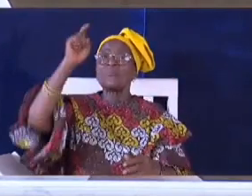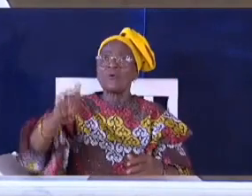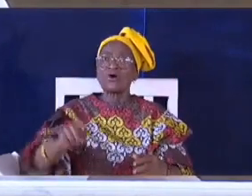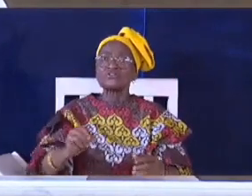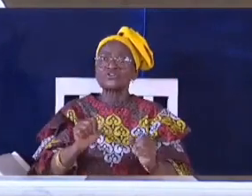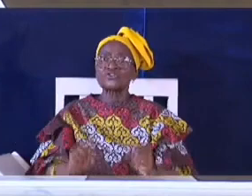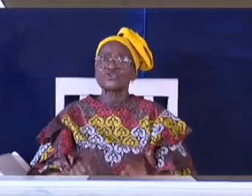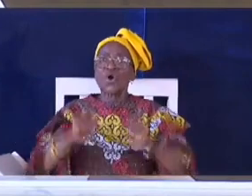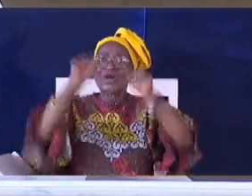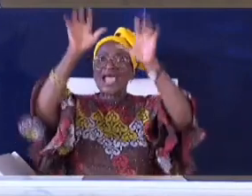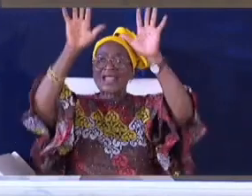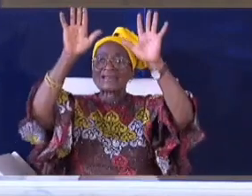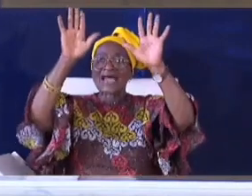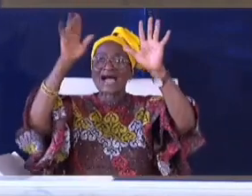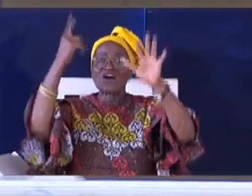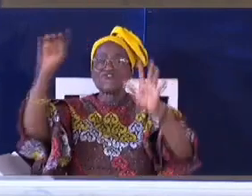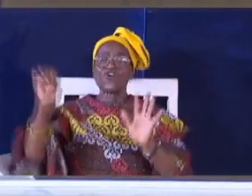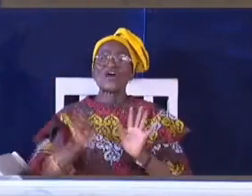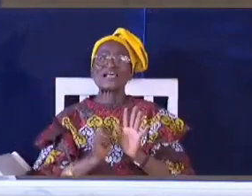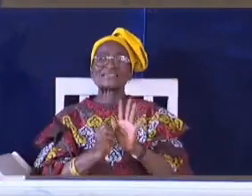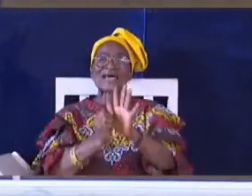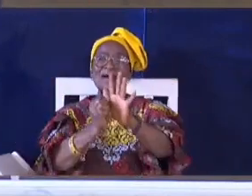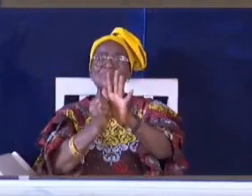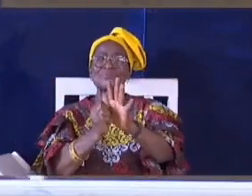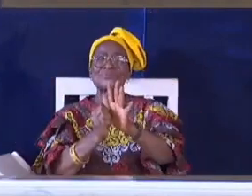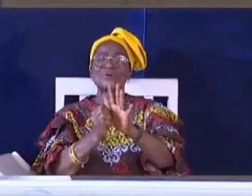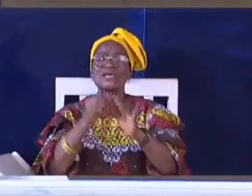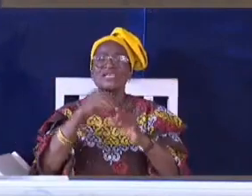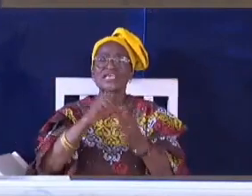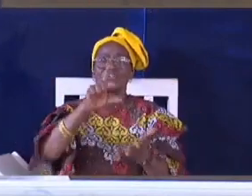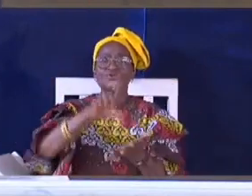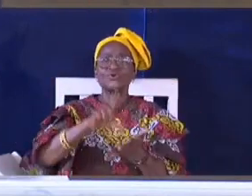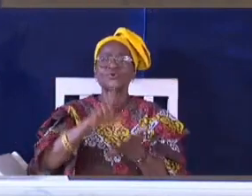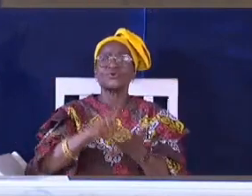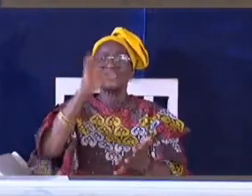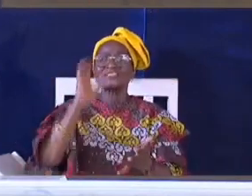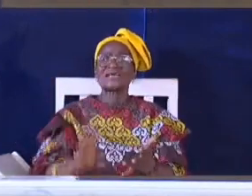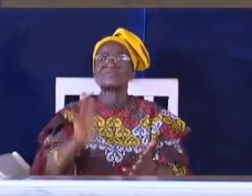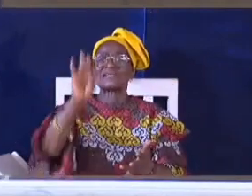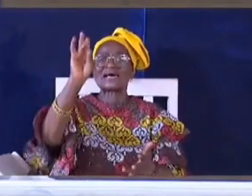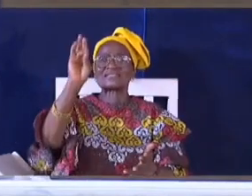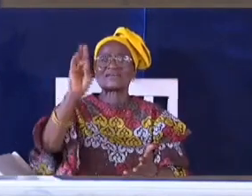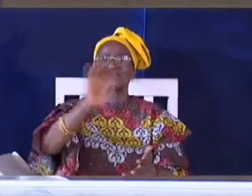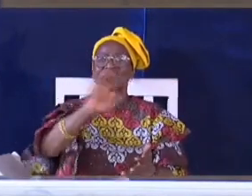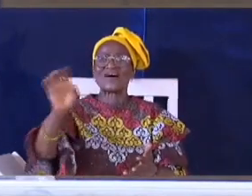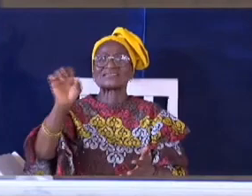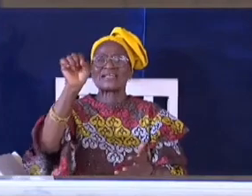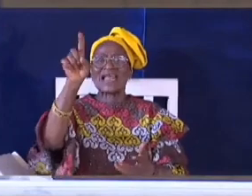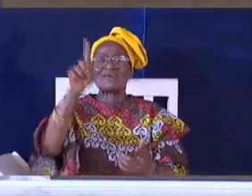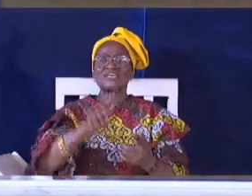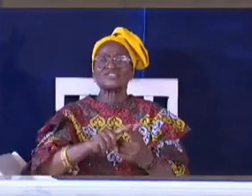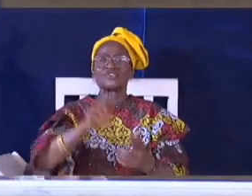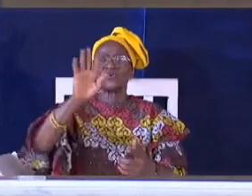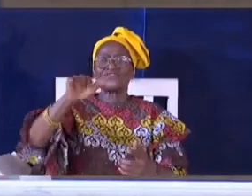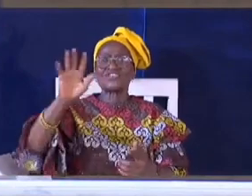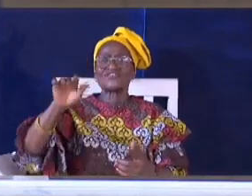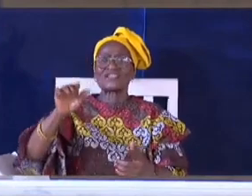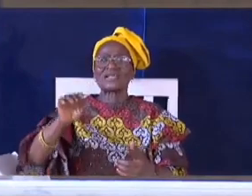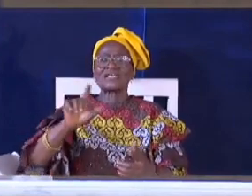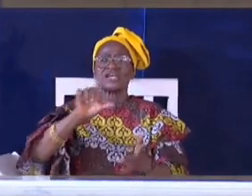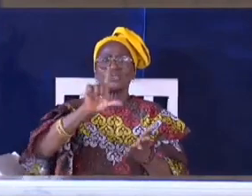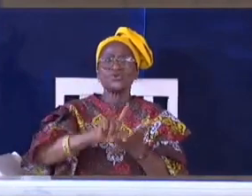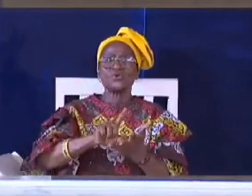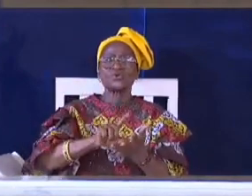yield. For example, in Luke chapter 7, verse 11 to 15, Luke